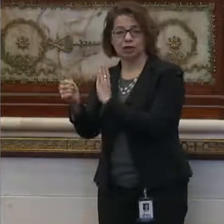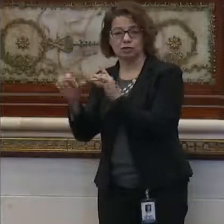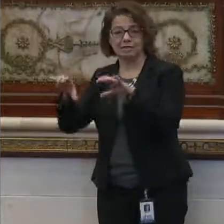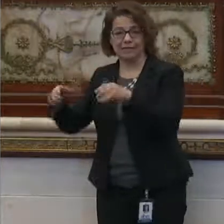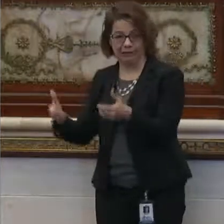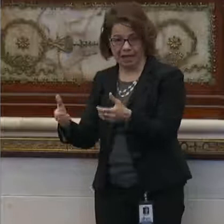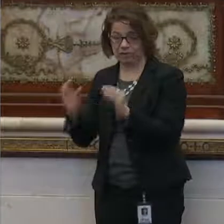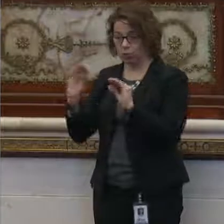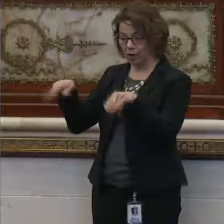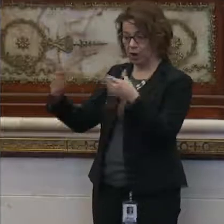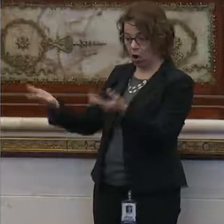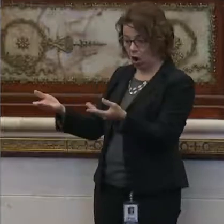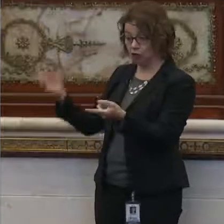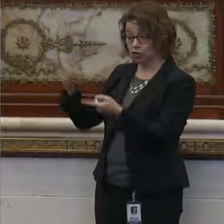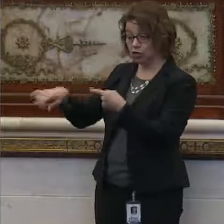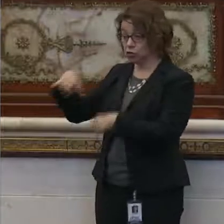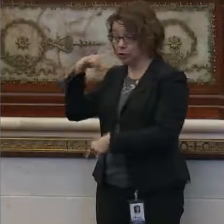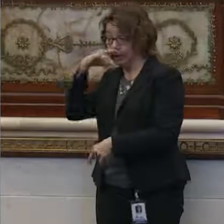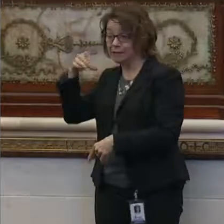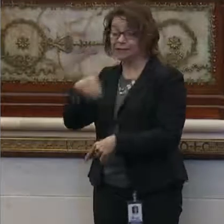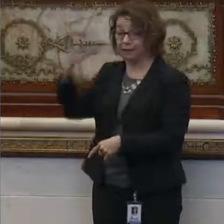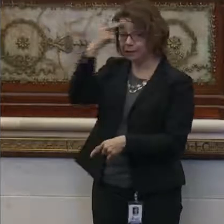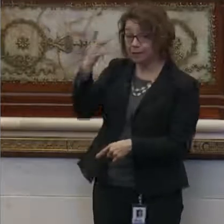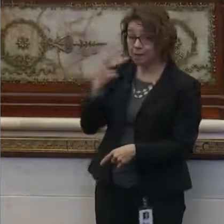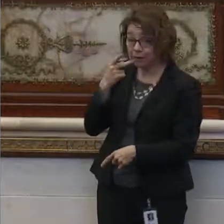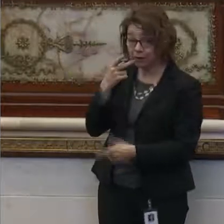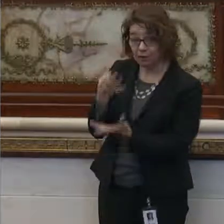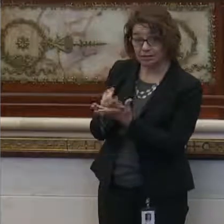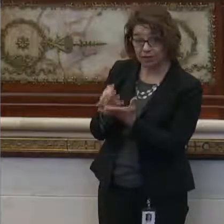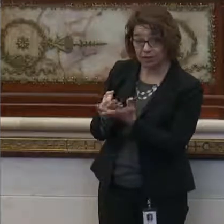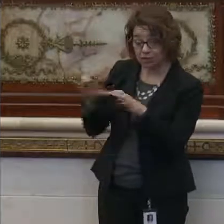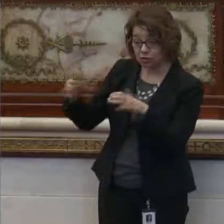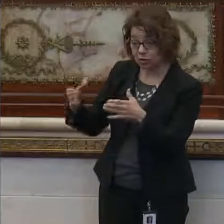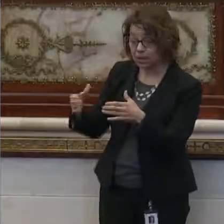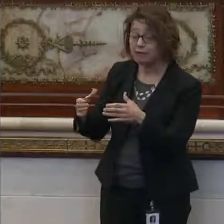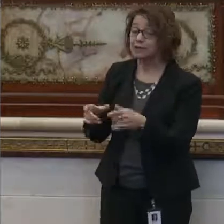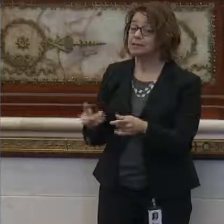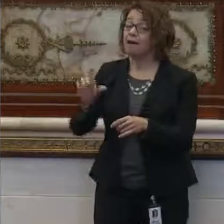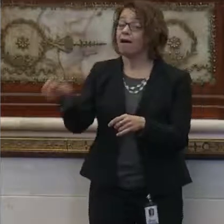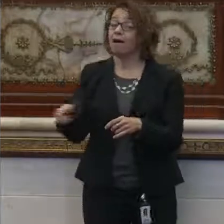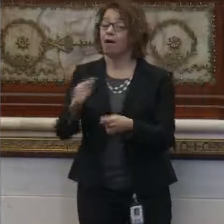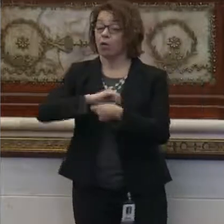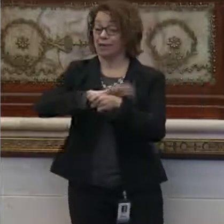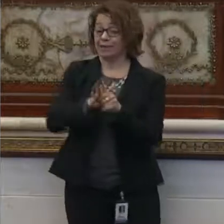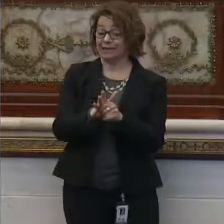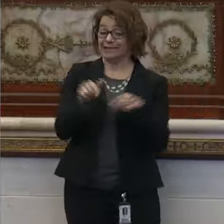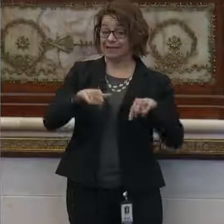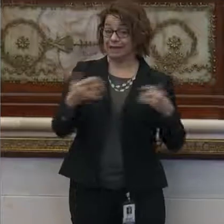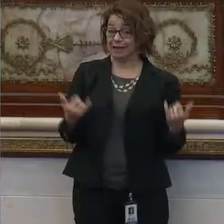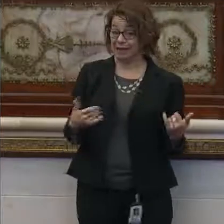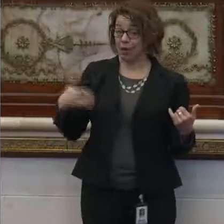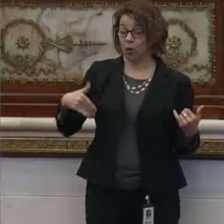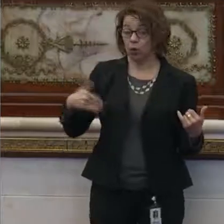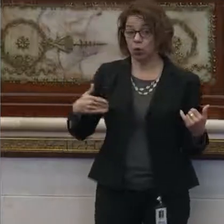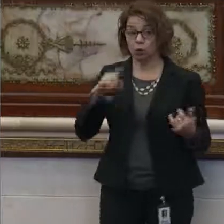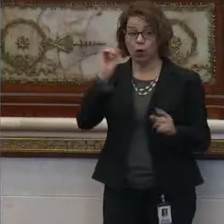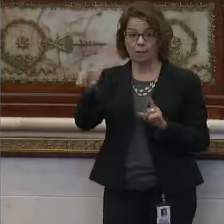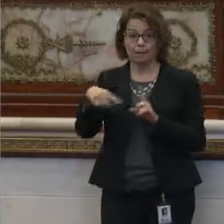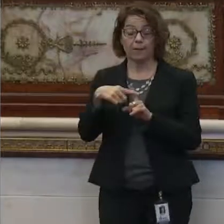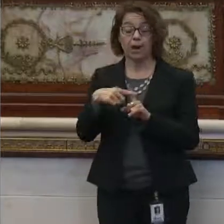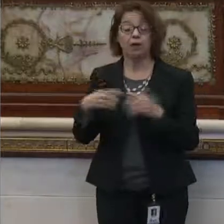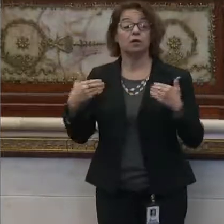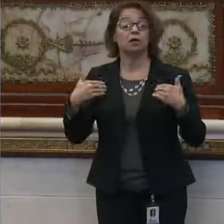to our parents. And one of the neat things with the pandemic, one of the silver linings is, when we would try to do